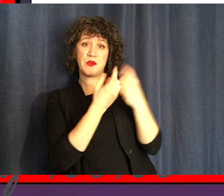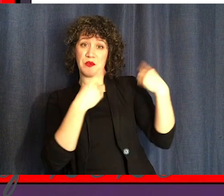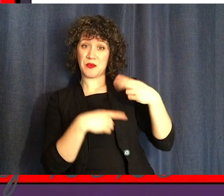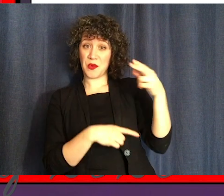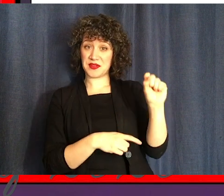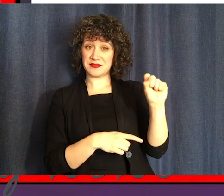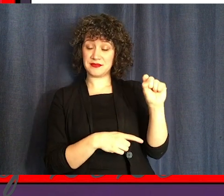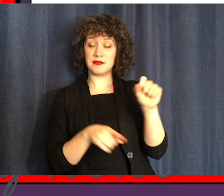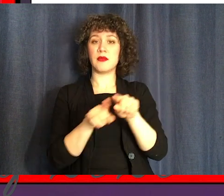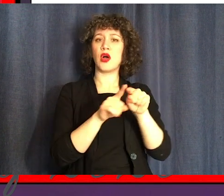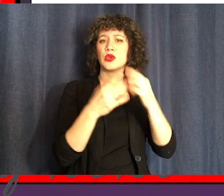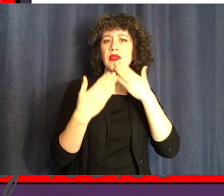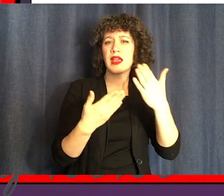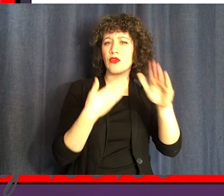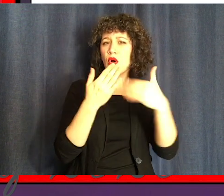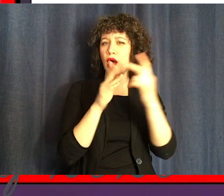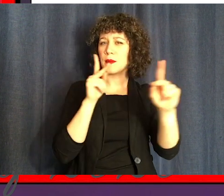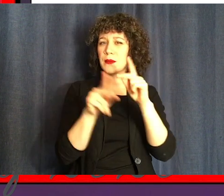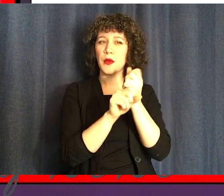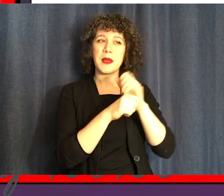experience one to remember.